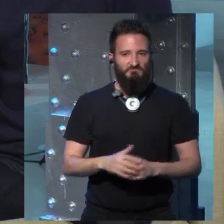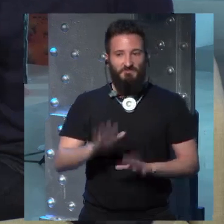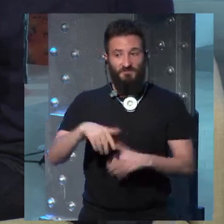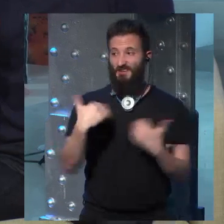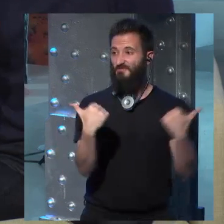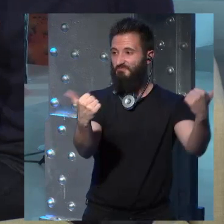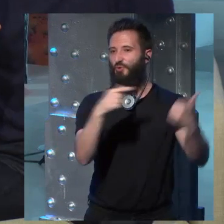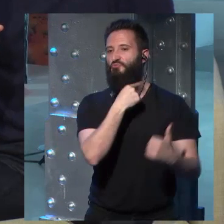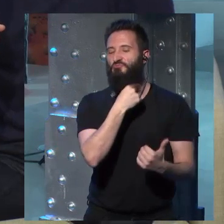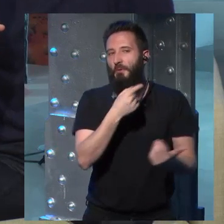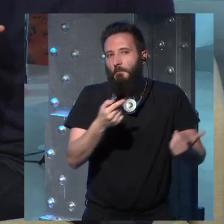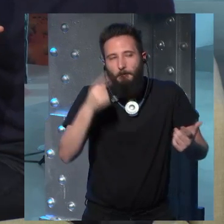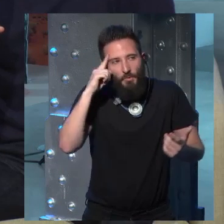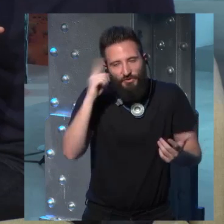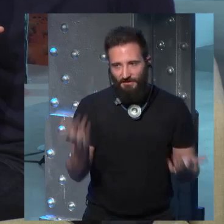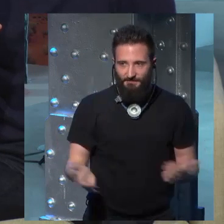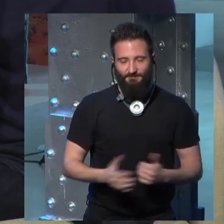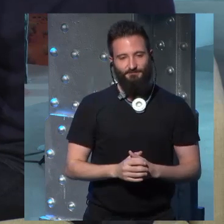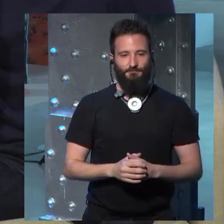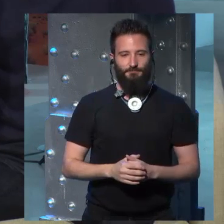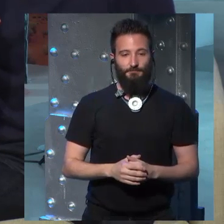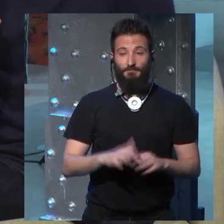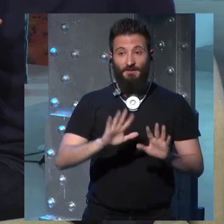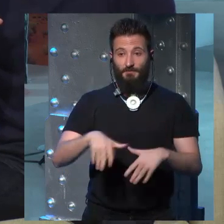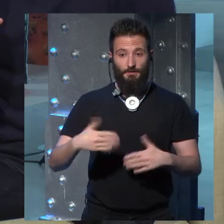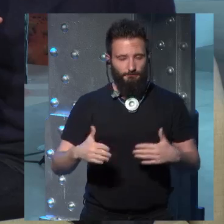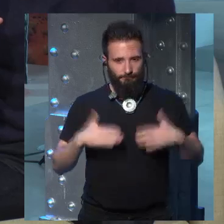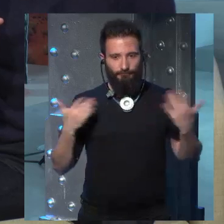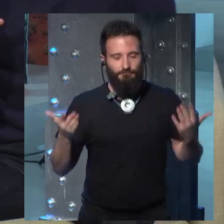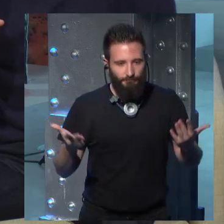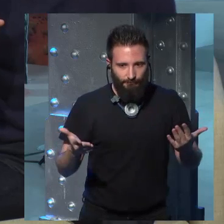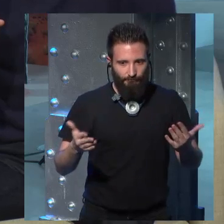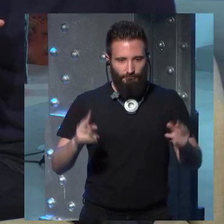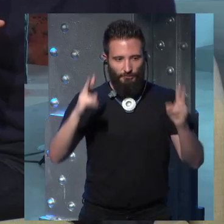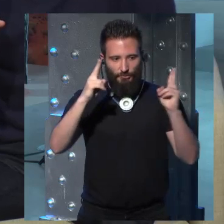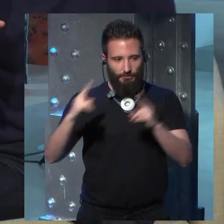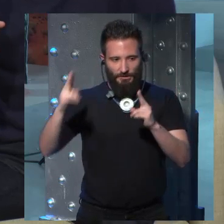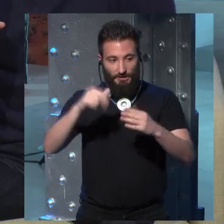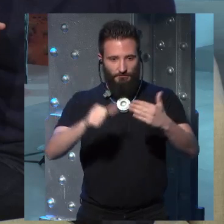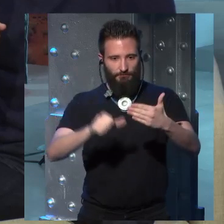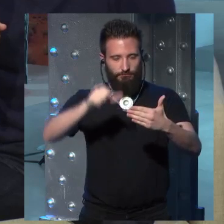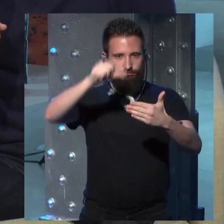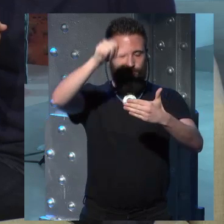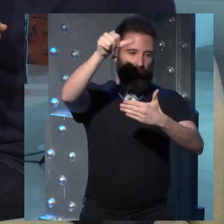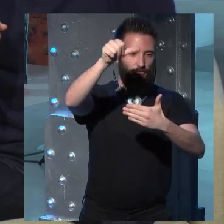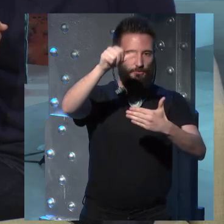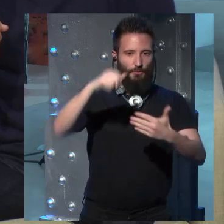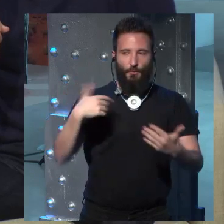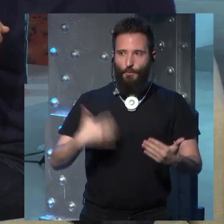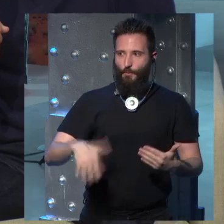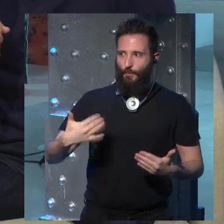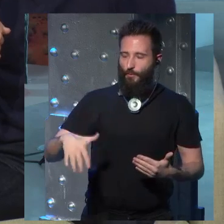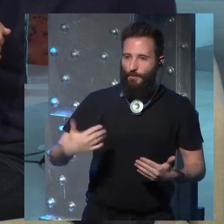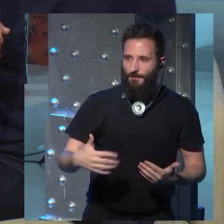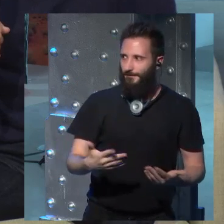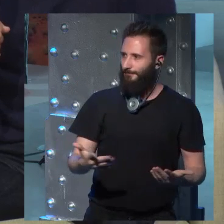And so when the billboards went up, I've said this before, is when I went, oh shit, people are going to